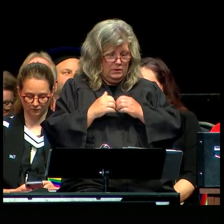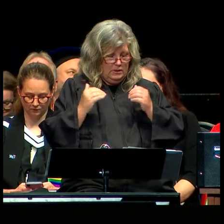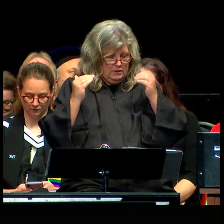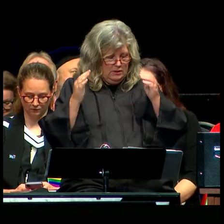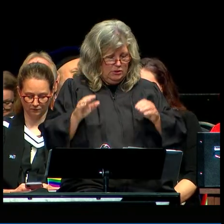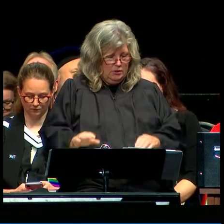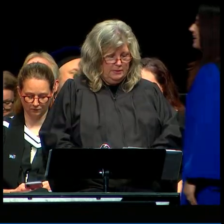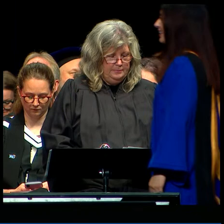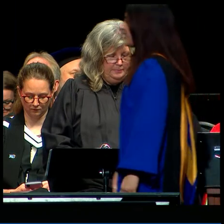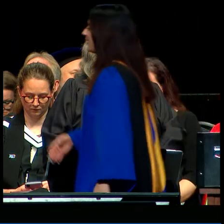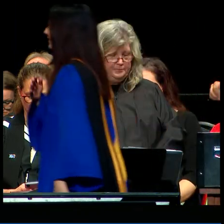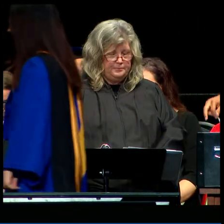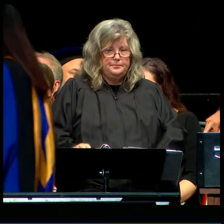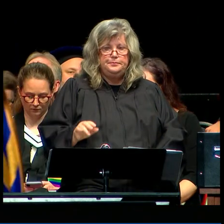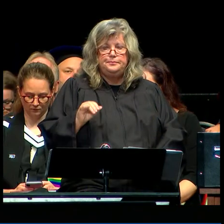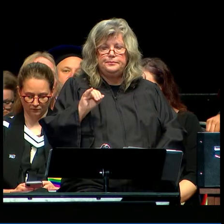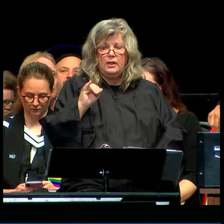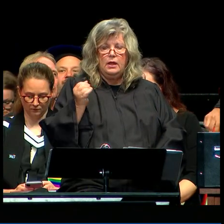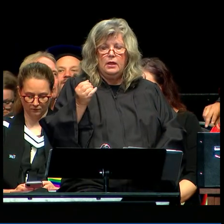Jaypreet Dhaliwal.